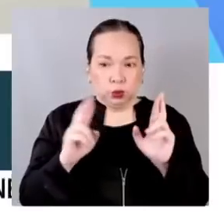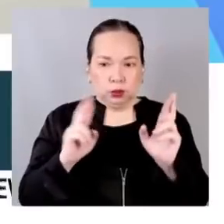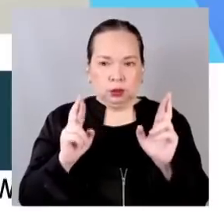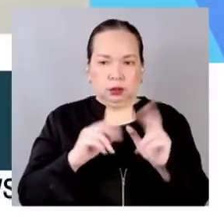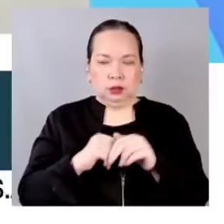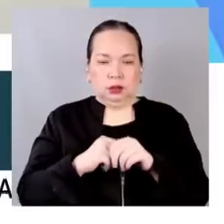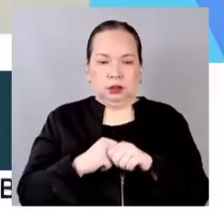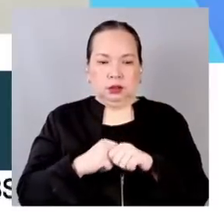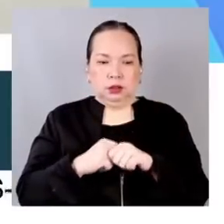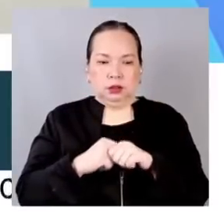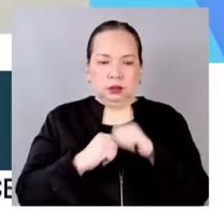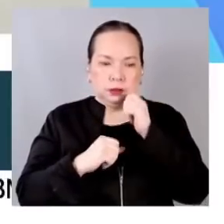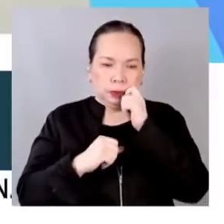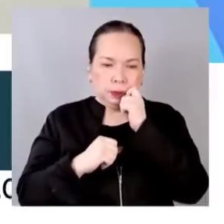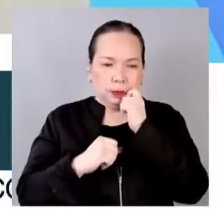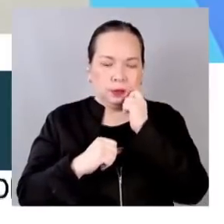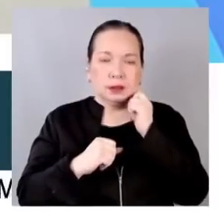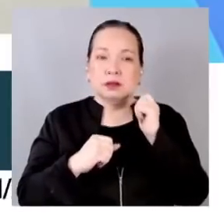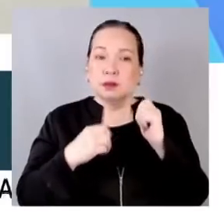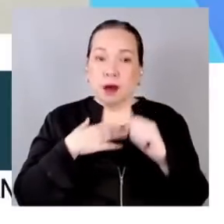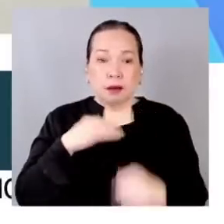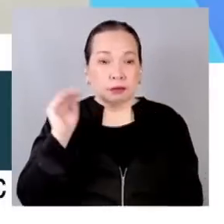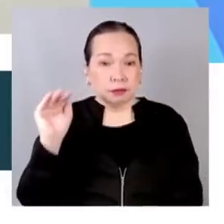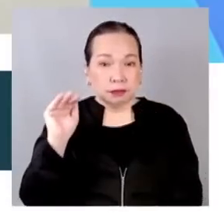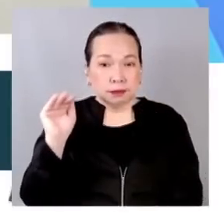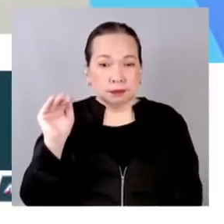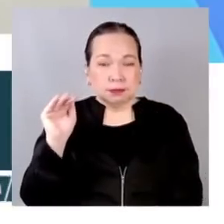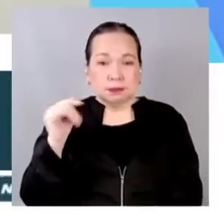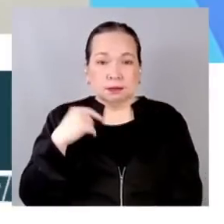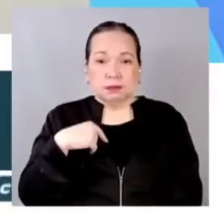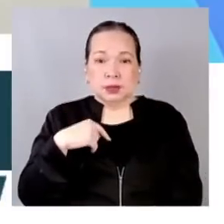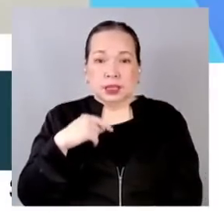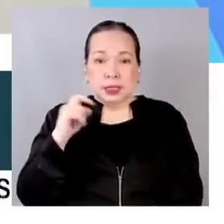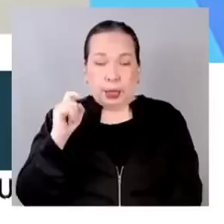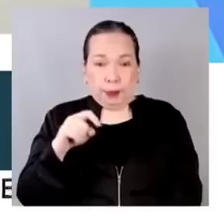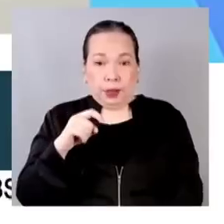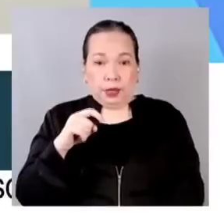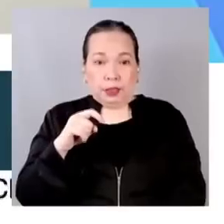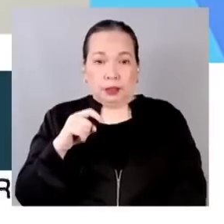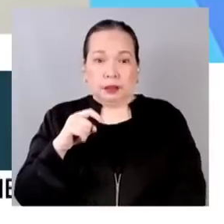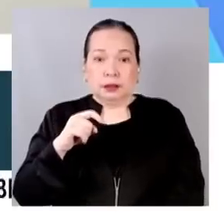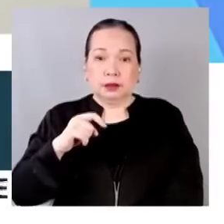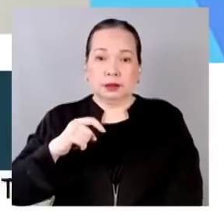ang aking panawagan is ang ating dapat stance diyan, yung